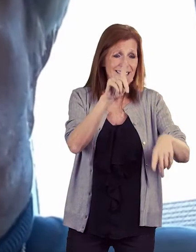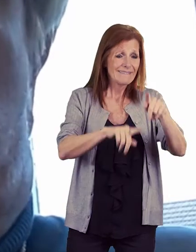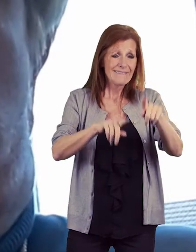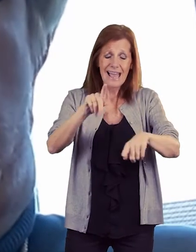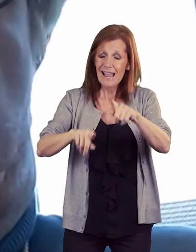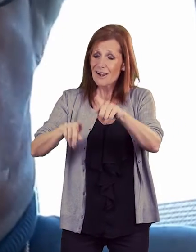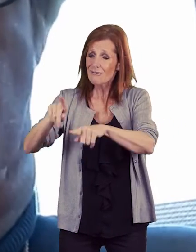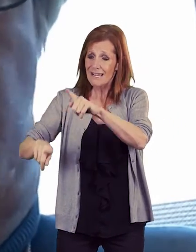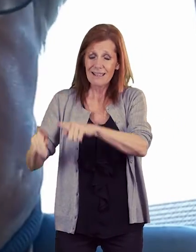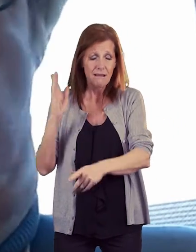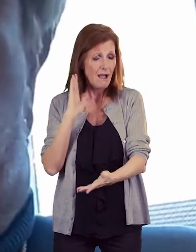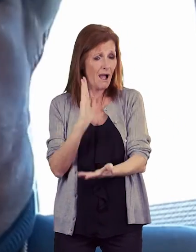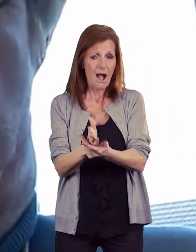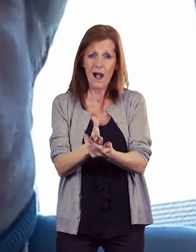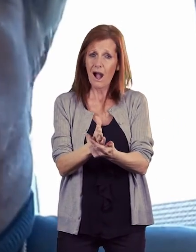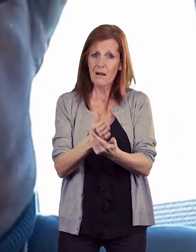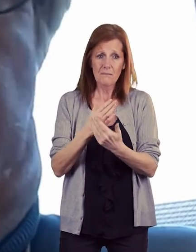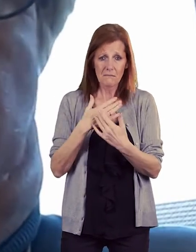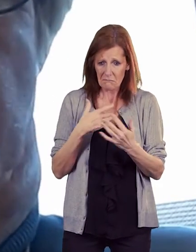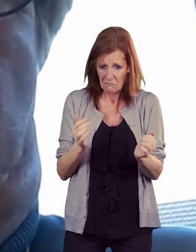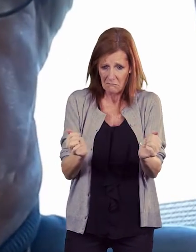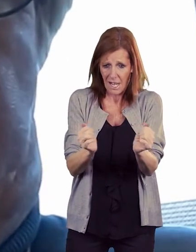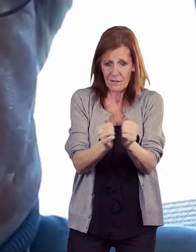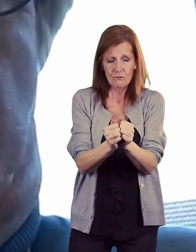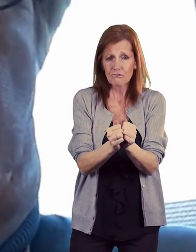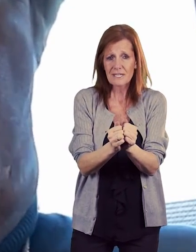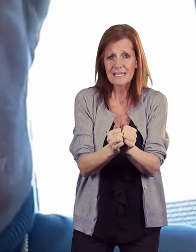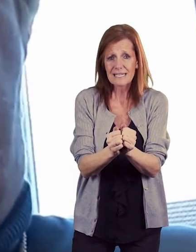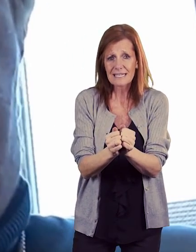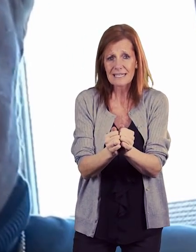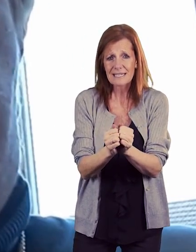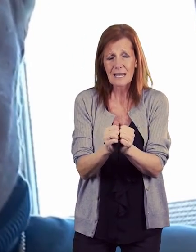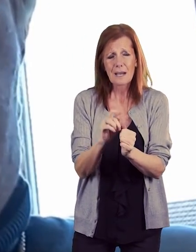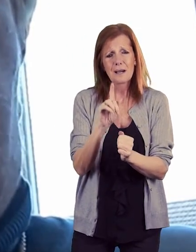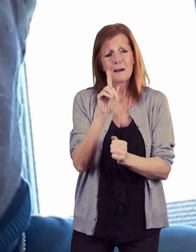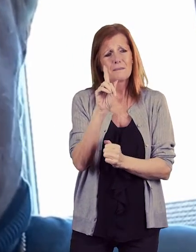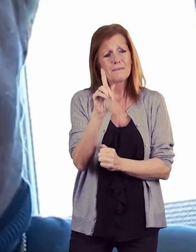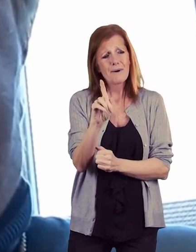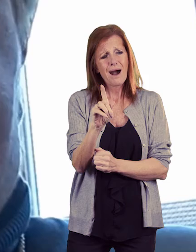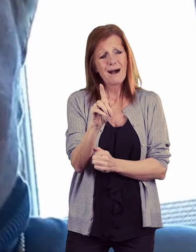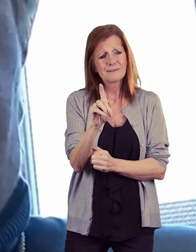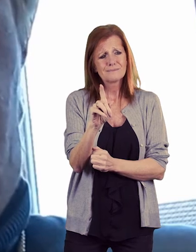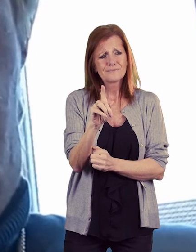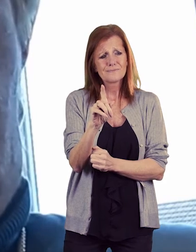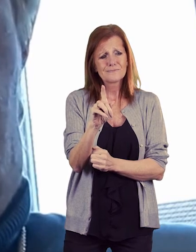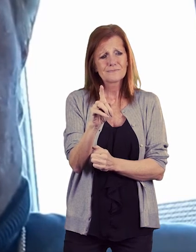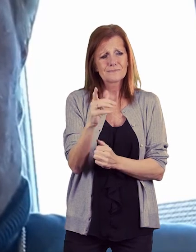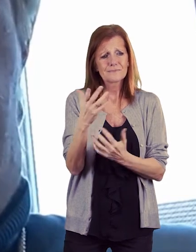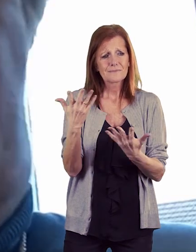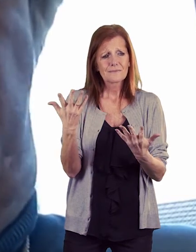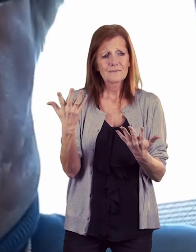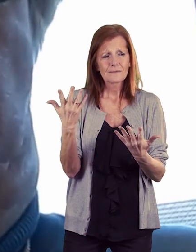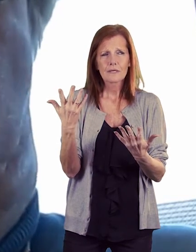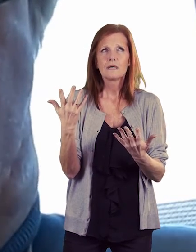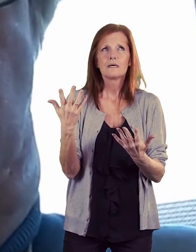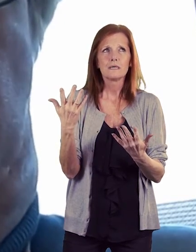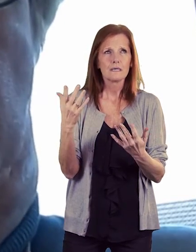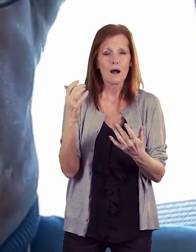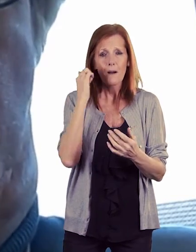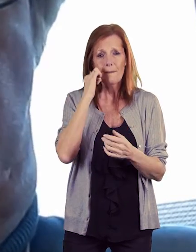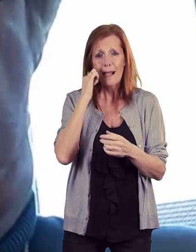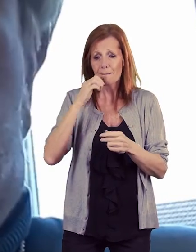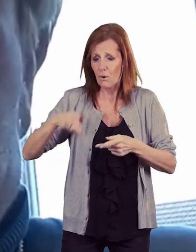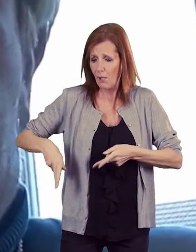do, and I fully agree with it. But like Blackpool